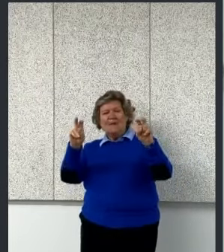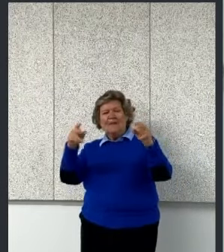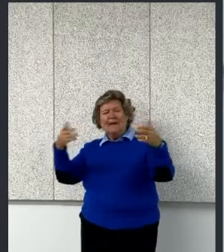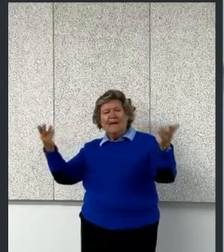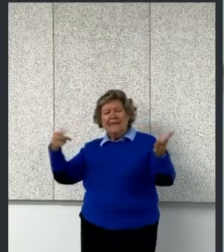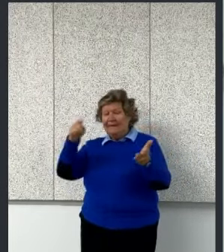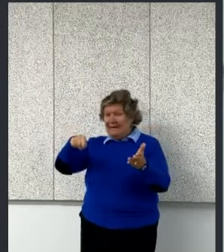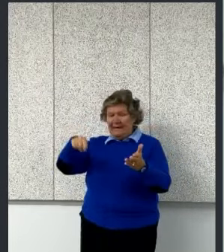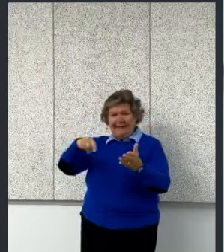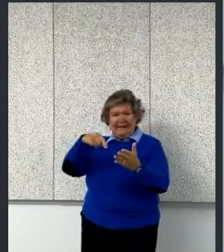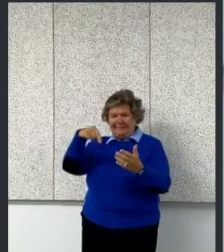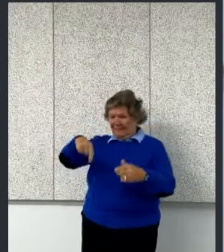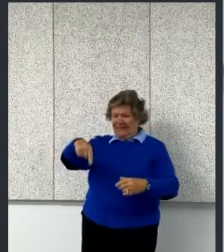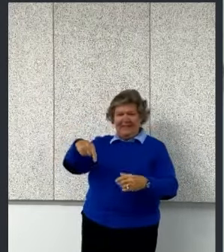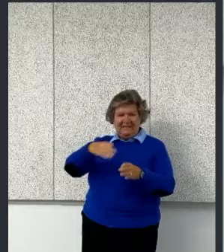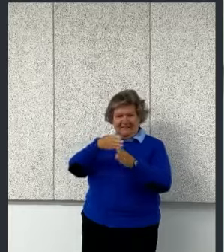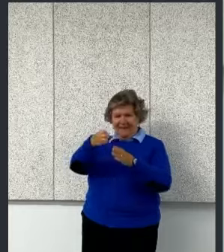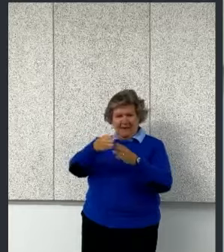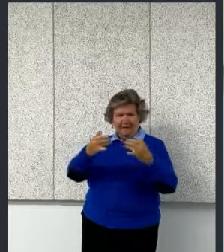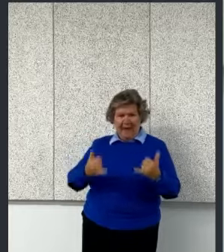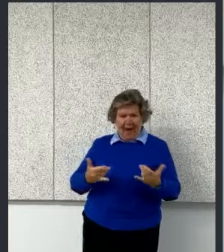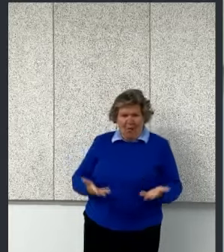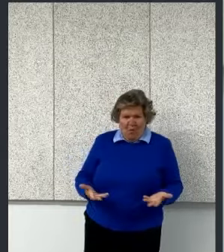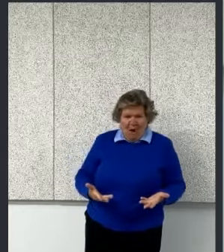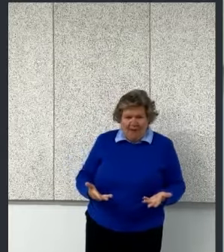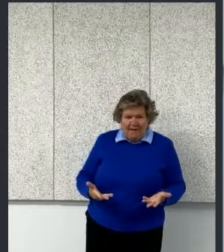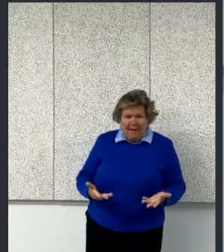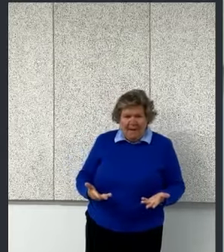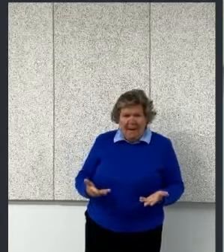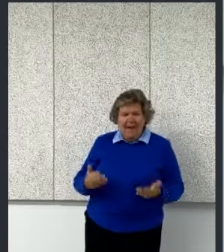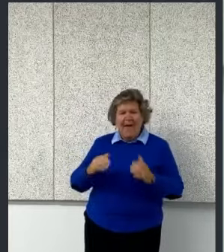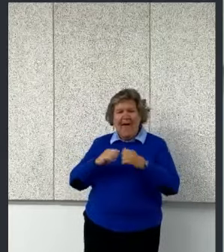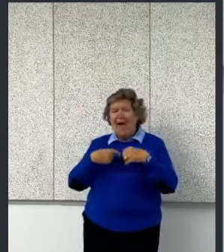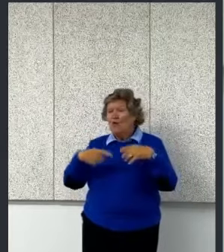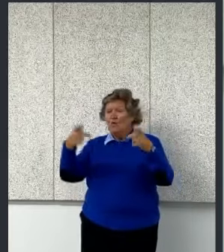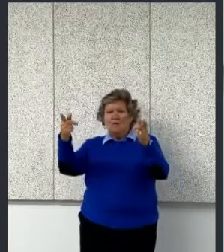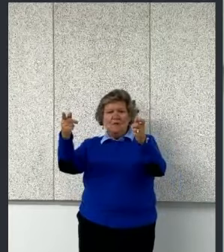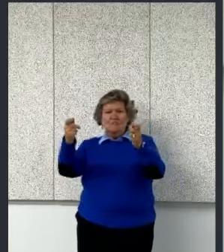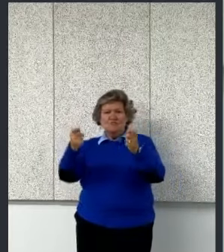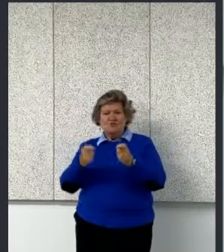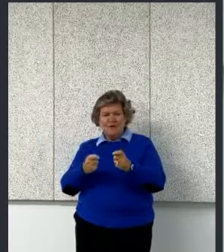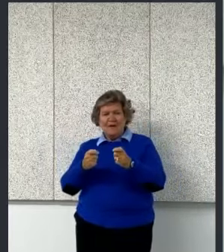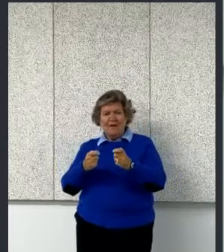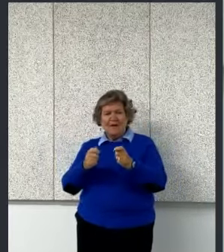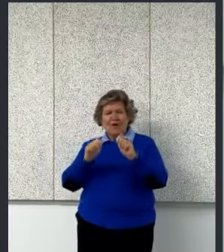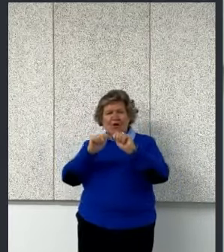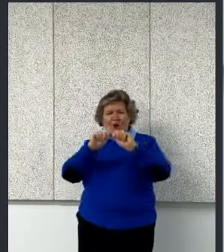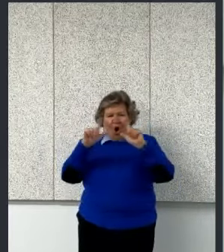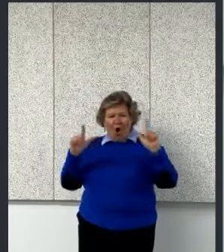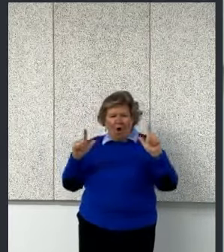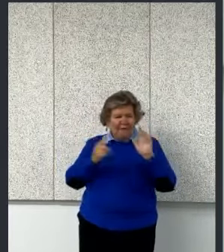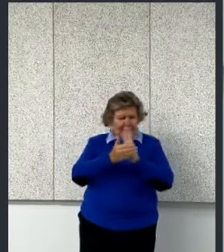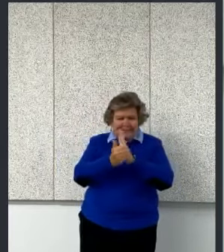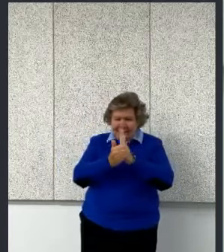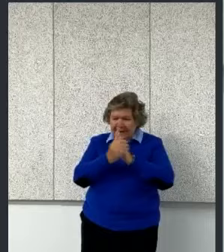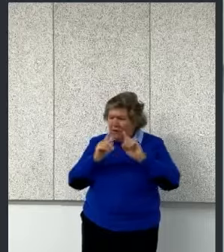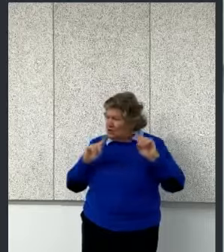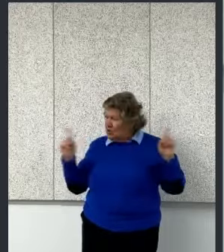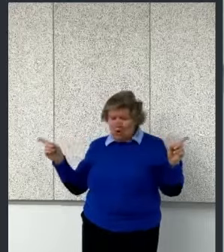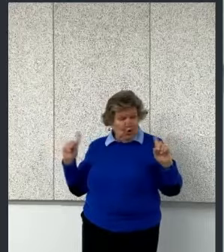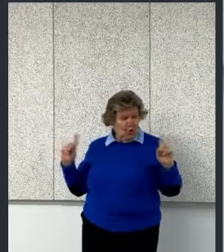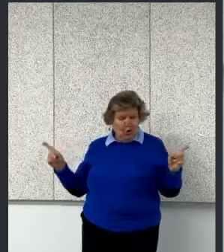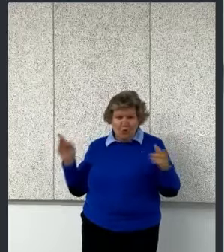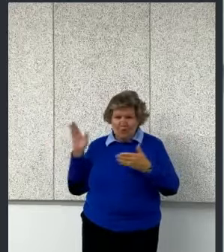of this field right now? How do we bring all of the varied approaches that each of you bring and then the field at